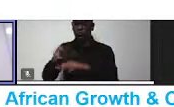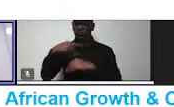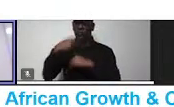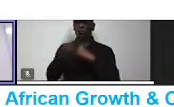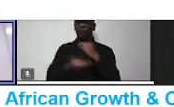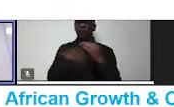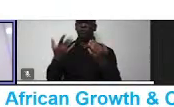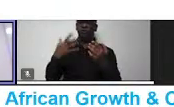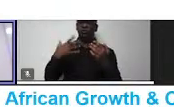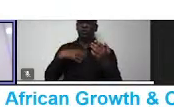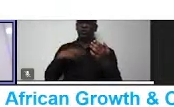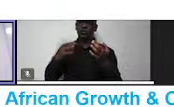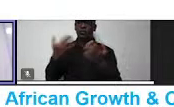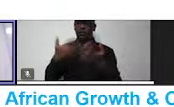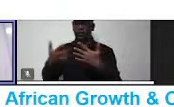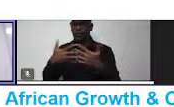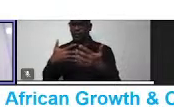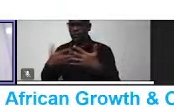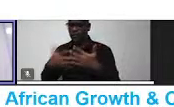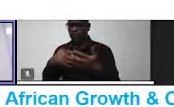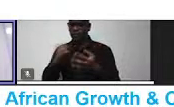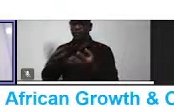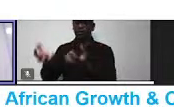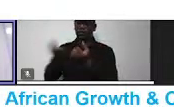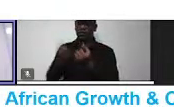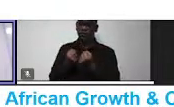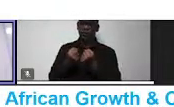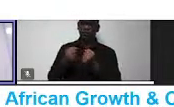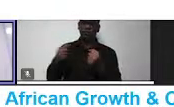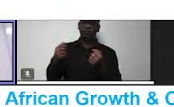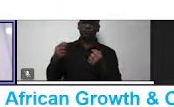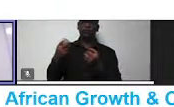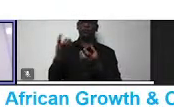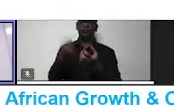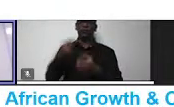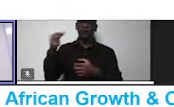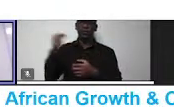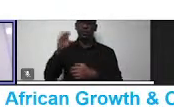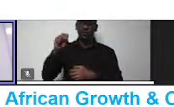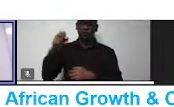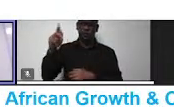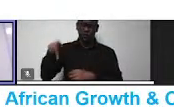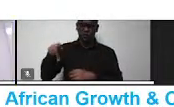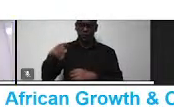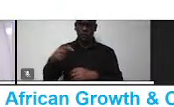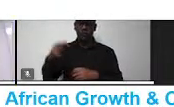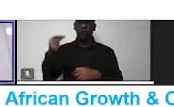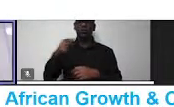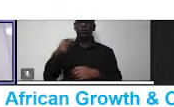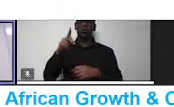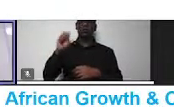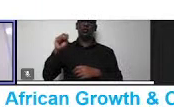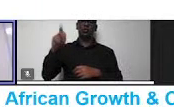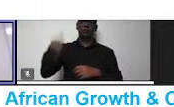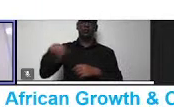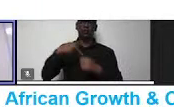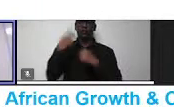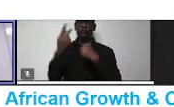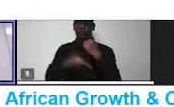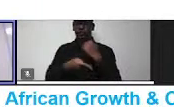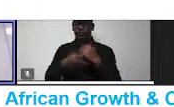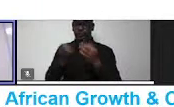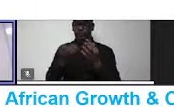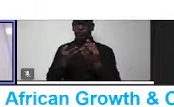products receive duty-free access under GSP. So the United States has a GSP program. It allows duty-free access